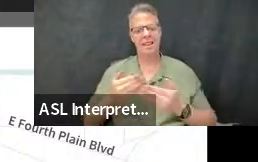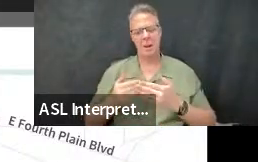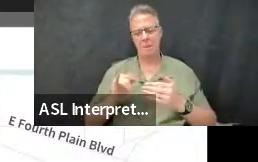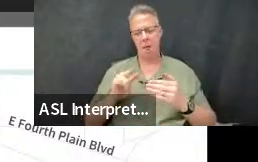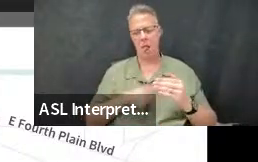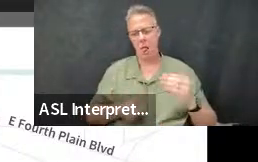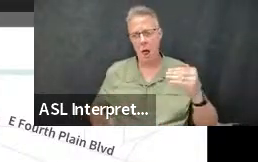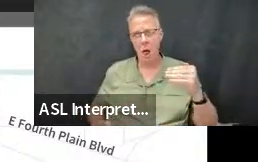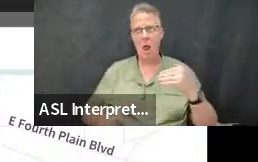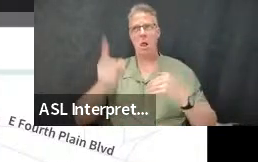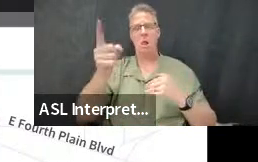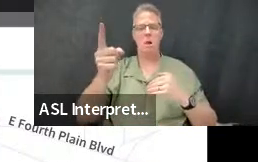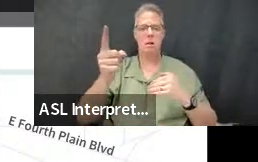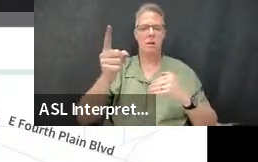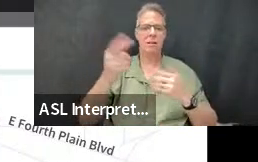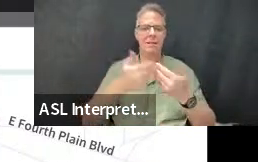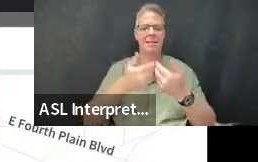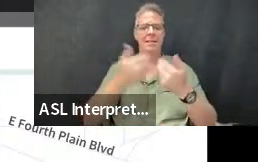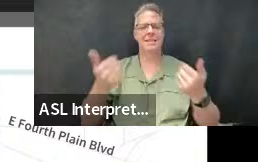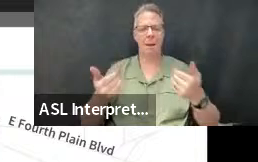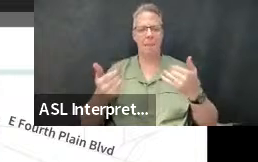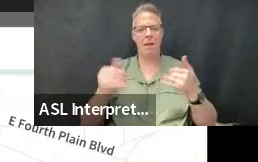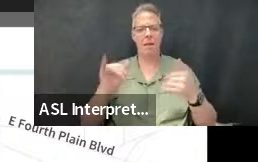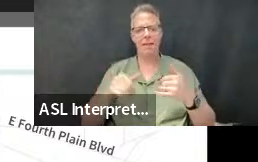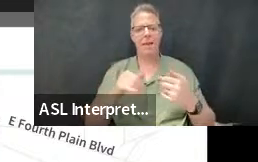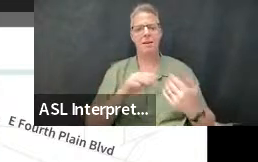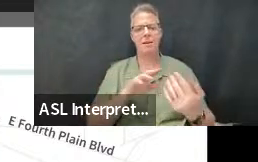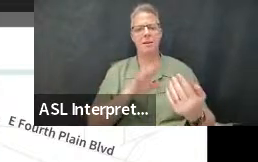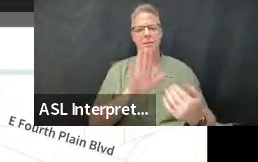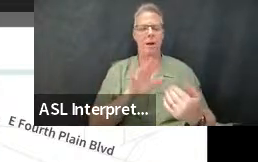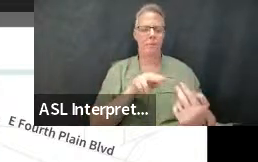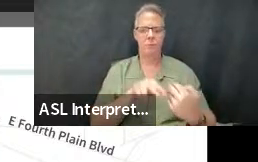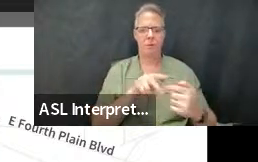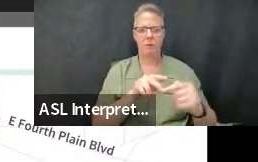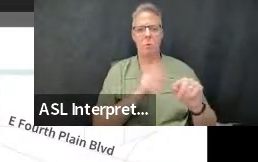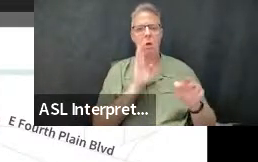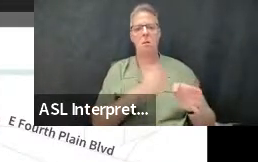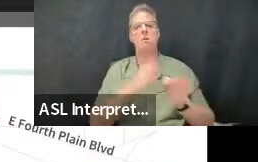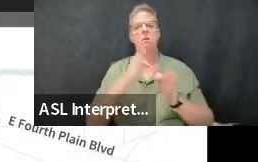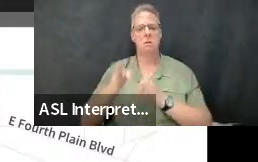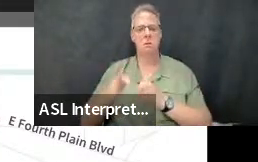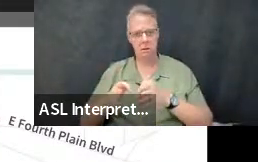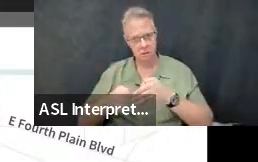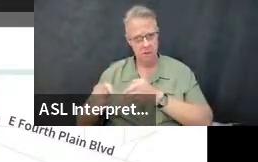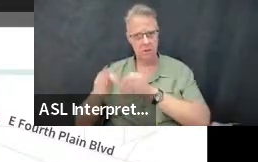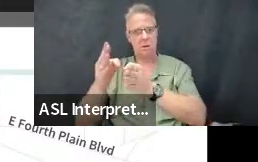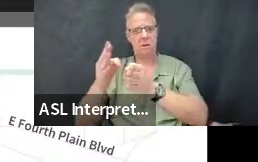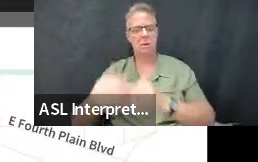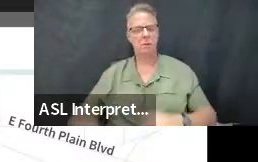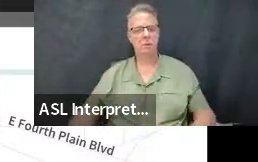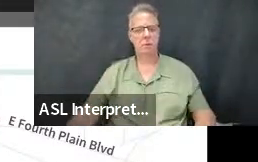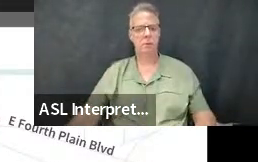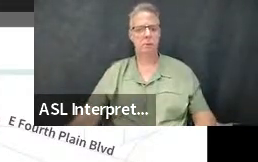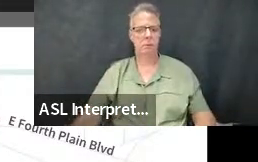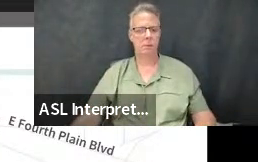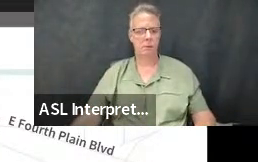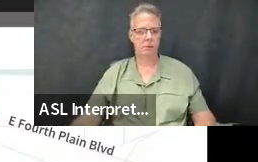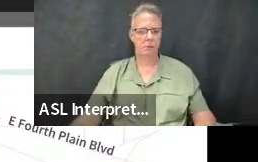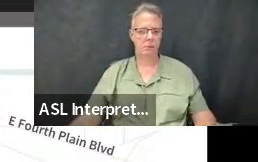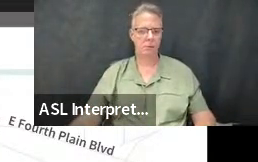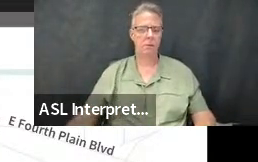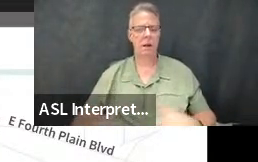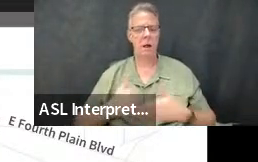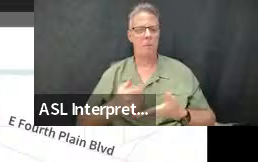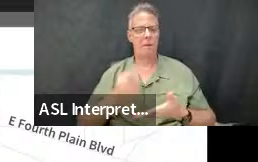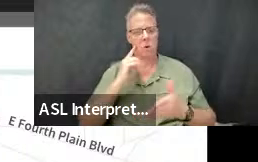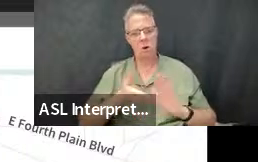Plain. So it's separating out through traffic with exiting traffic ahead of time and with the collector distributor road to help with